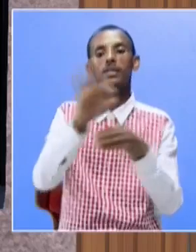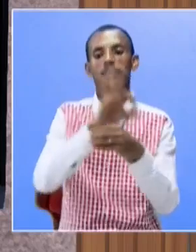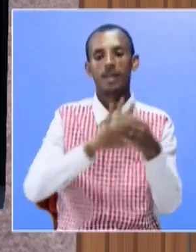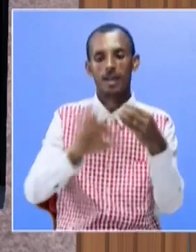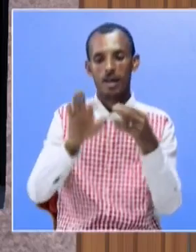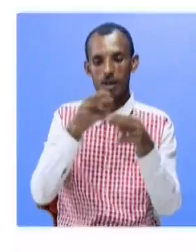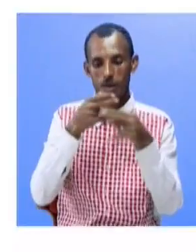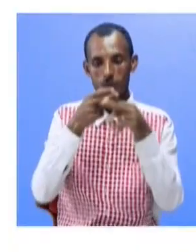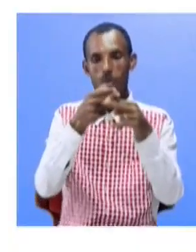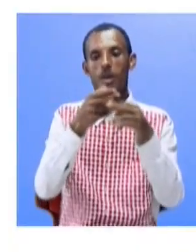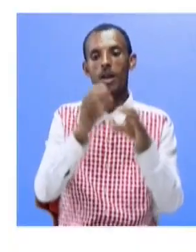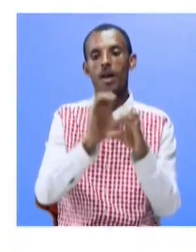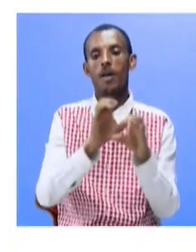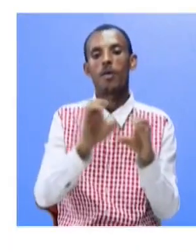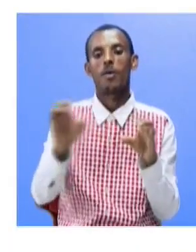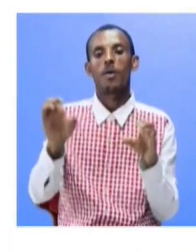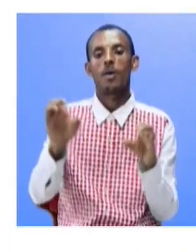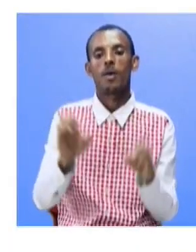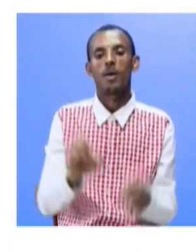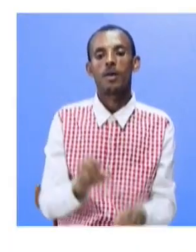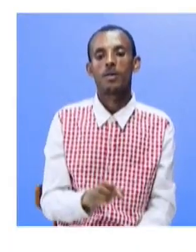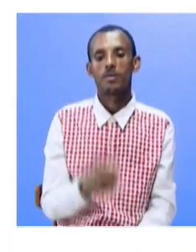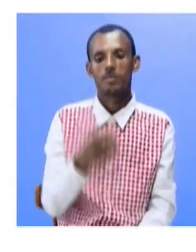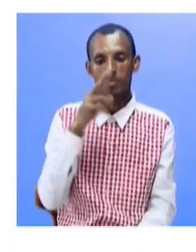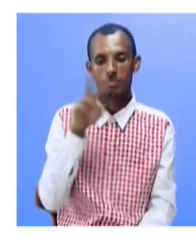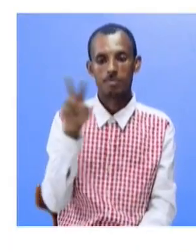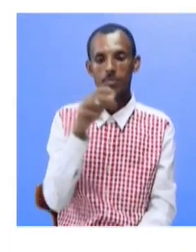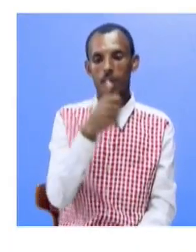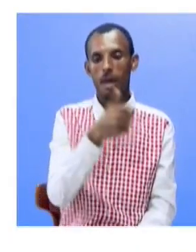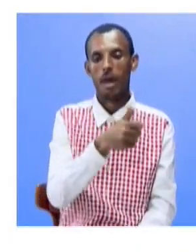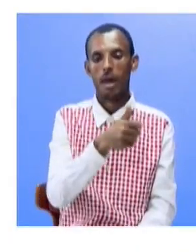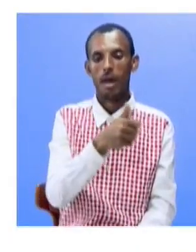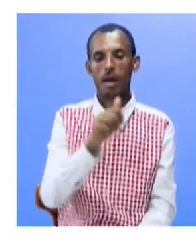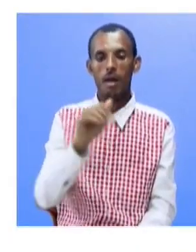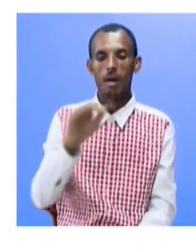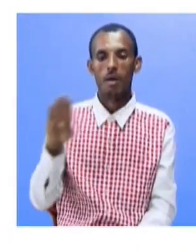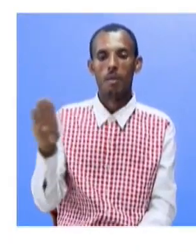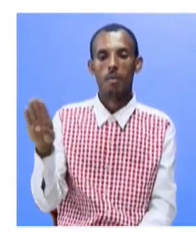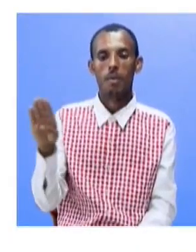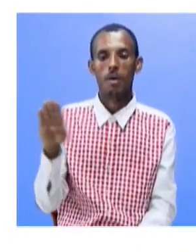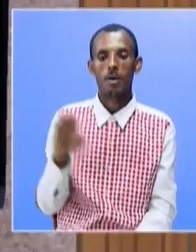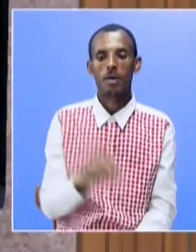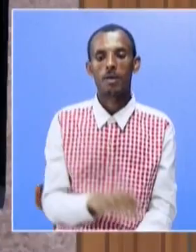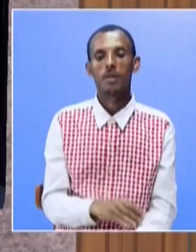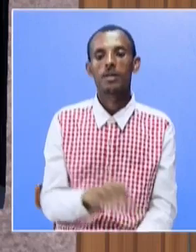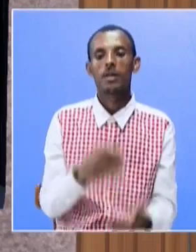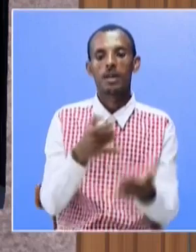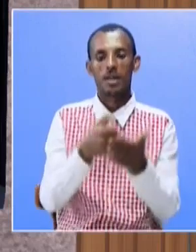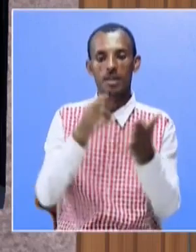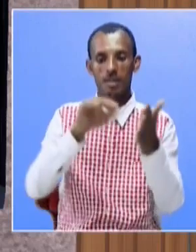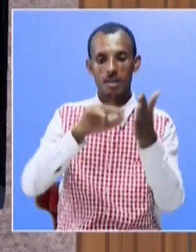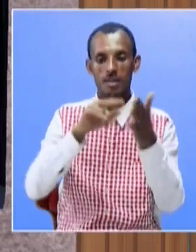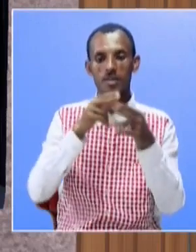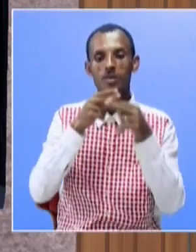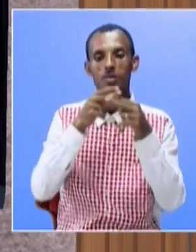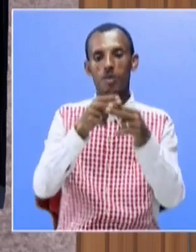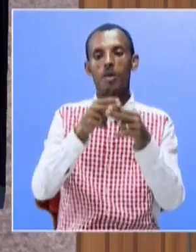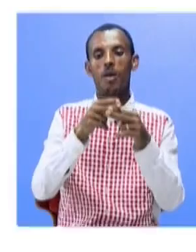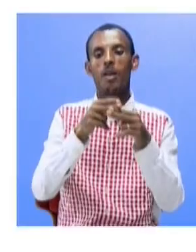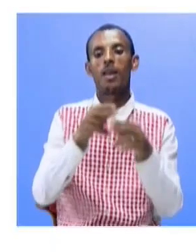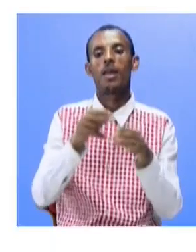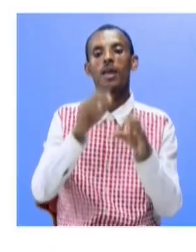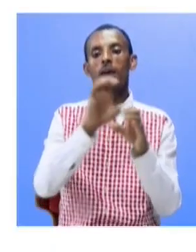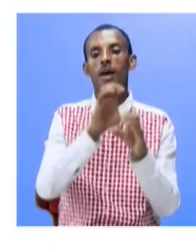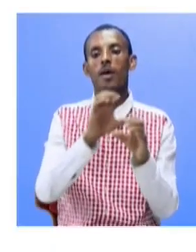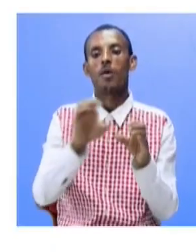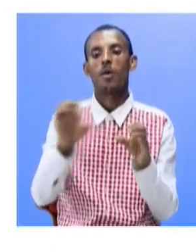So here, you can say this point A, this B. AB is a chord. So AB in